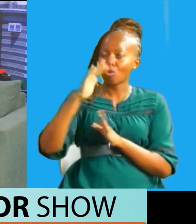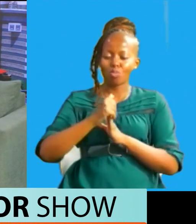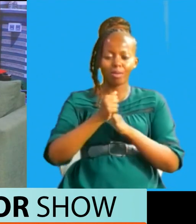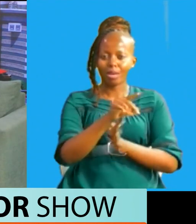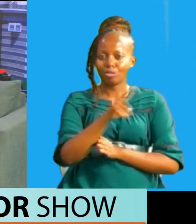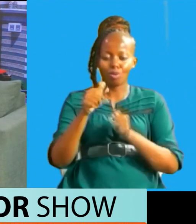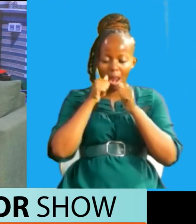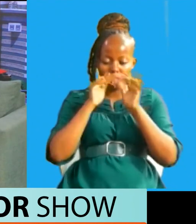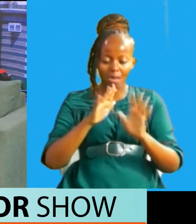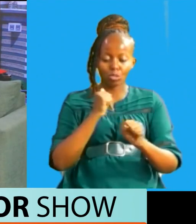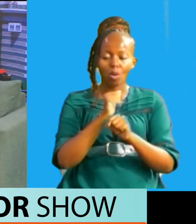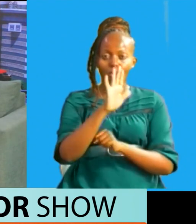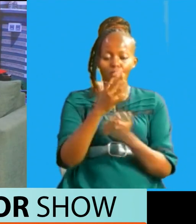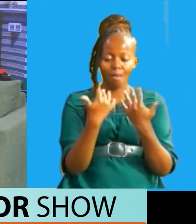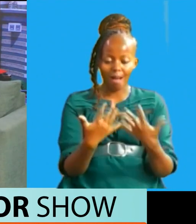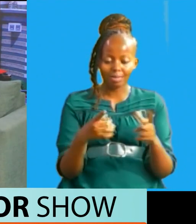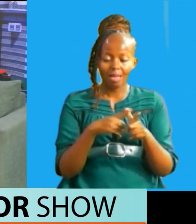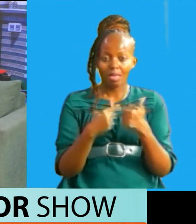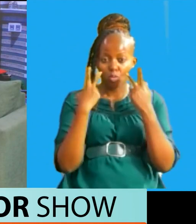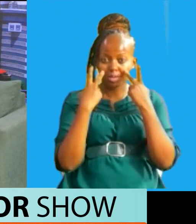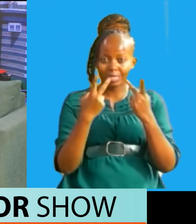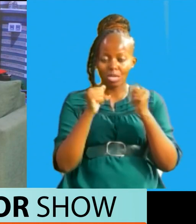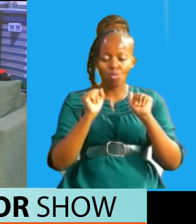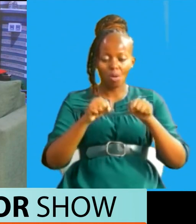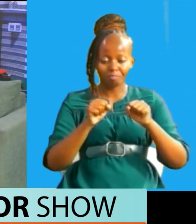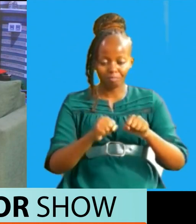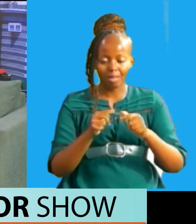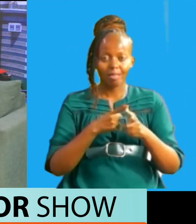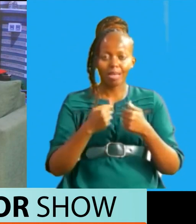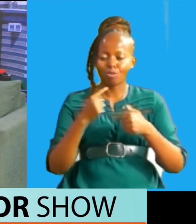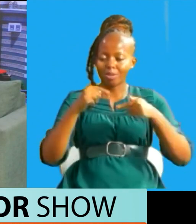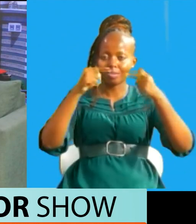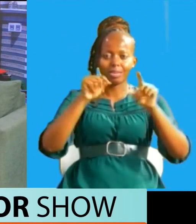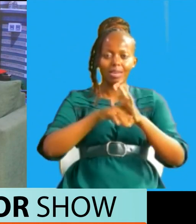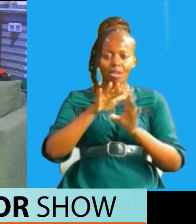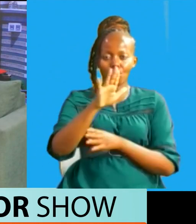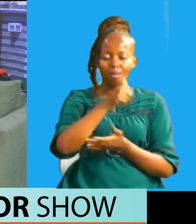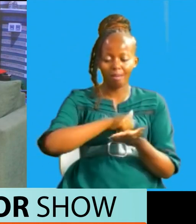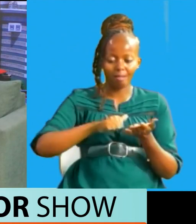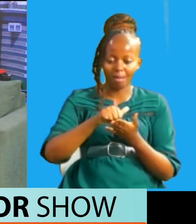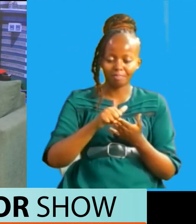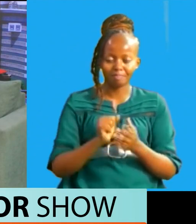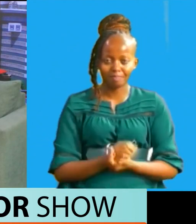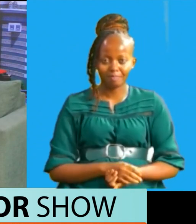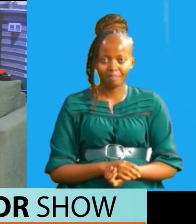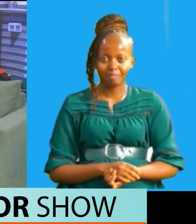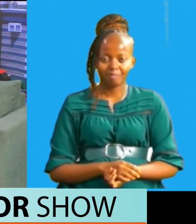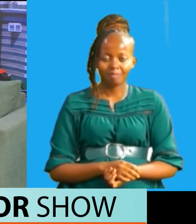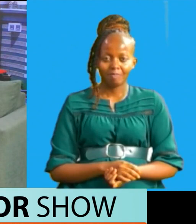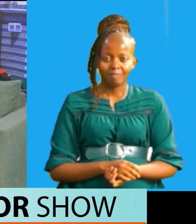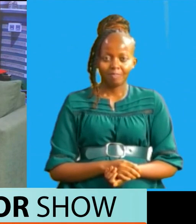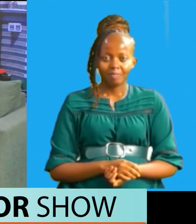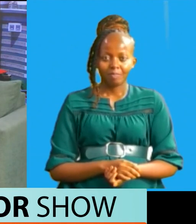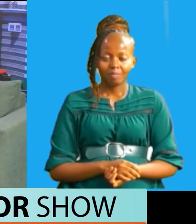of your hands, and God will see your efforts, and you'll just prosper in that industry. Yes.